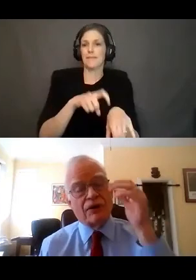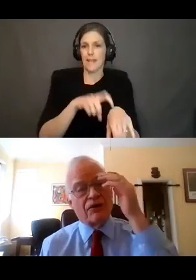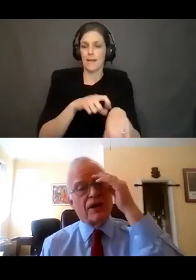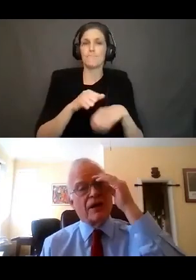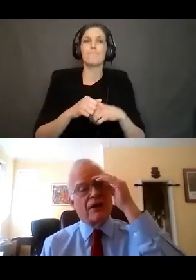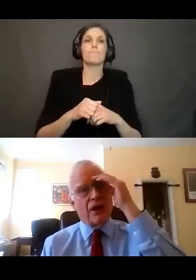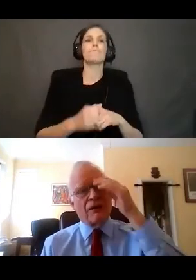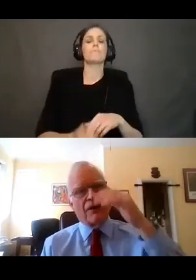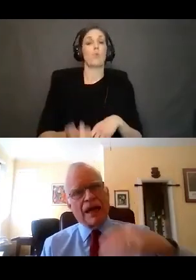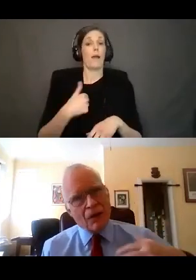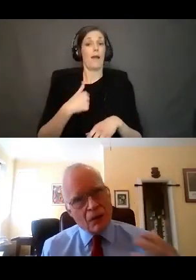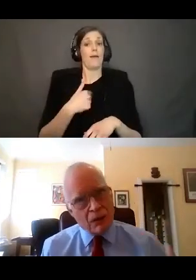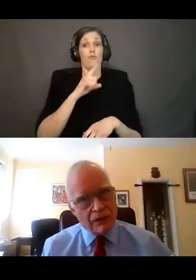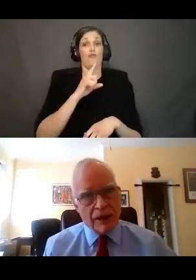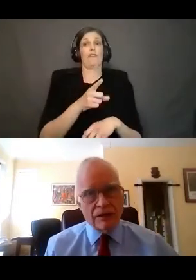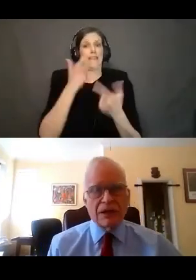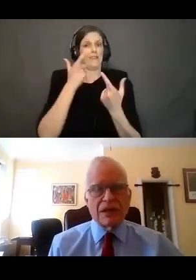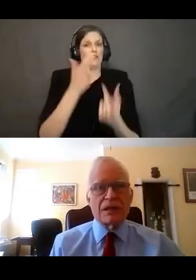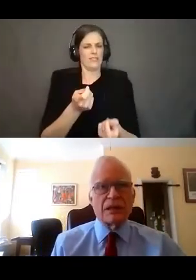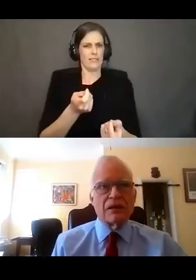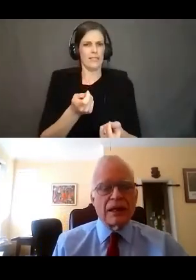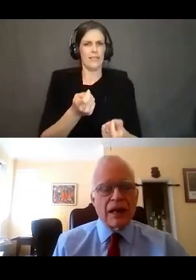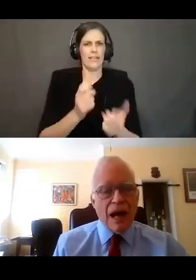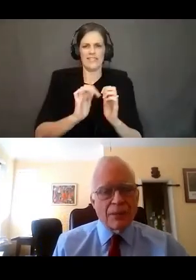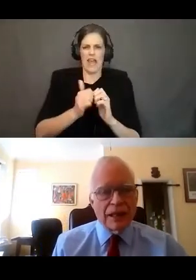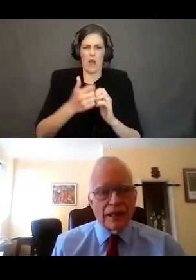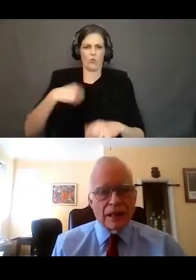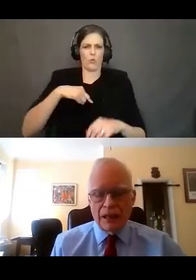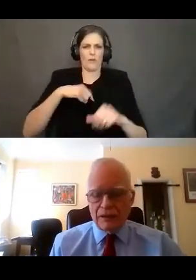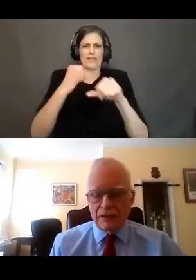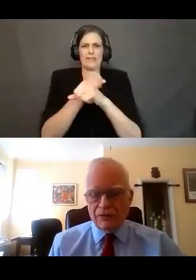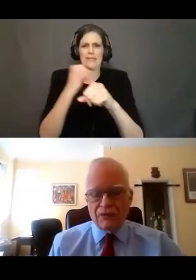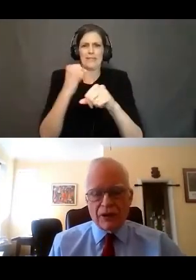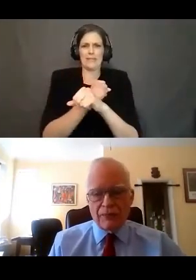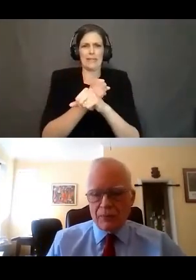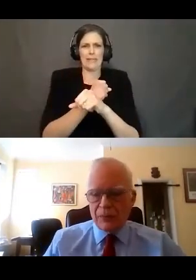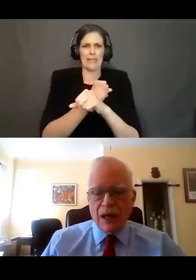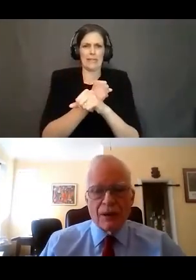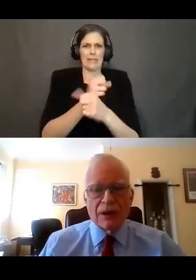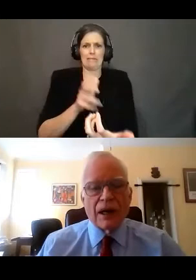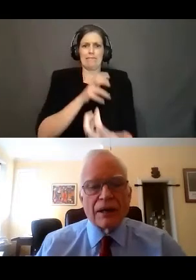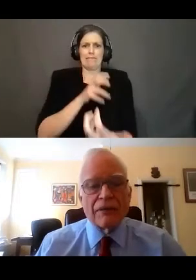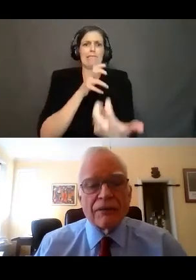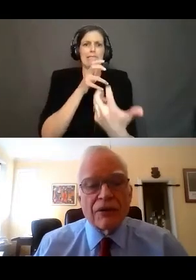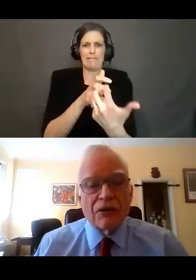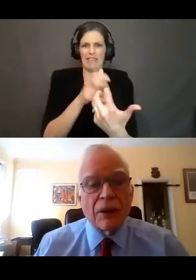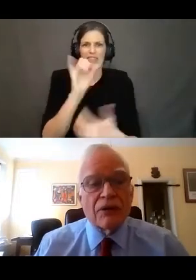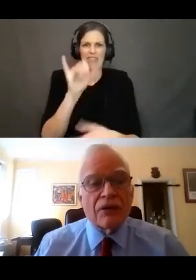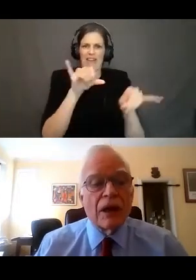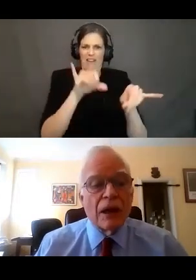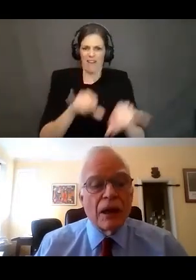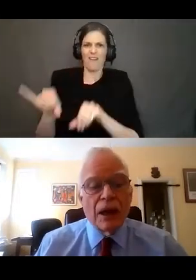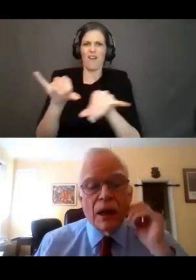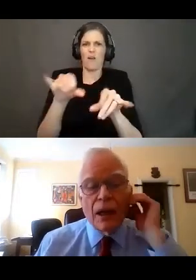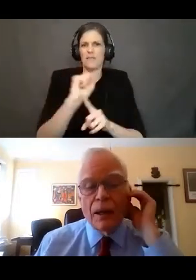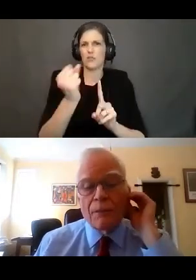I'm very interested in is then how do we then statistically accommodate this very common kind of